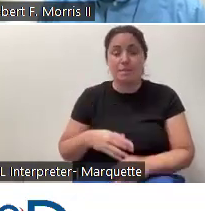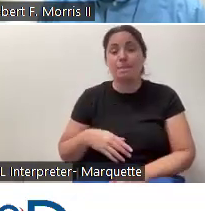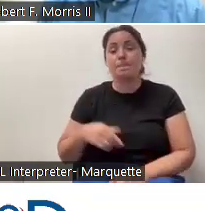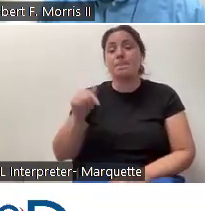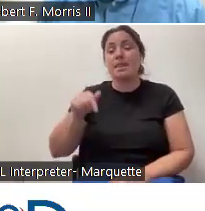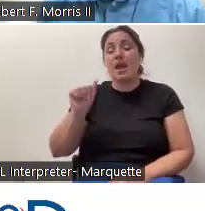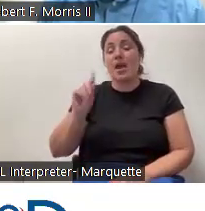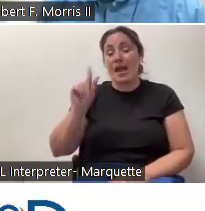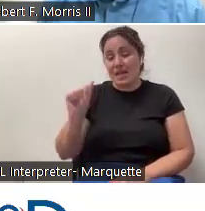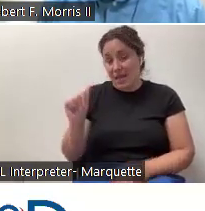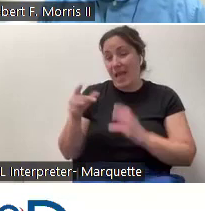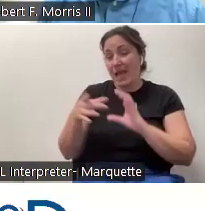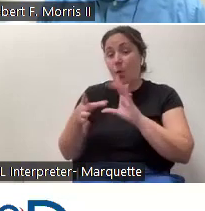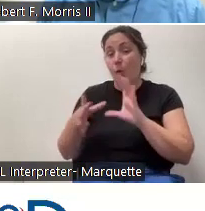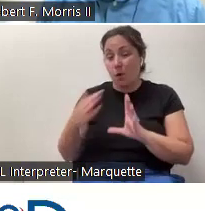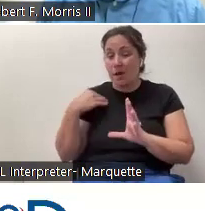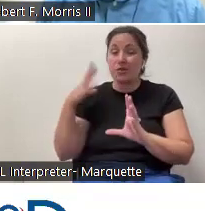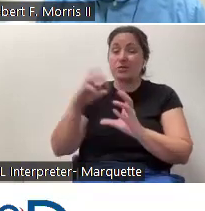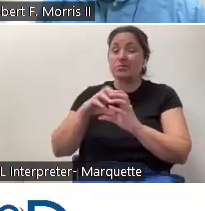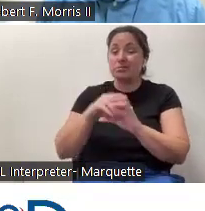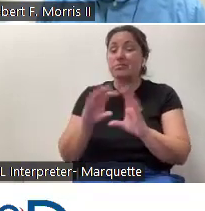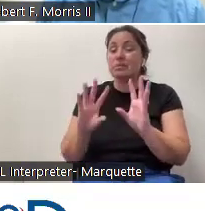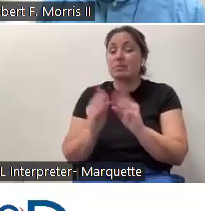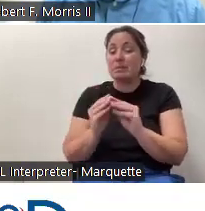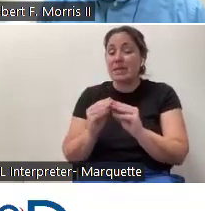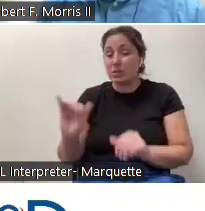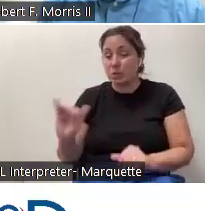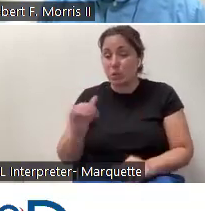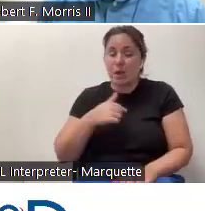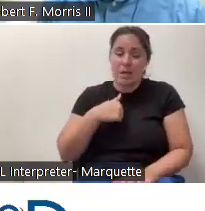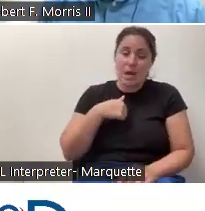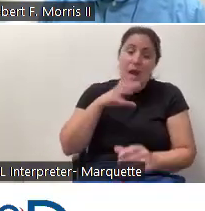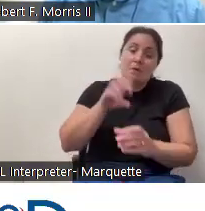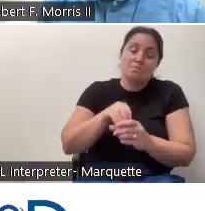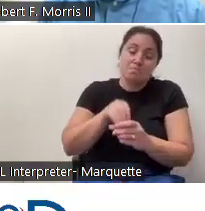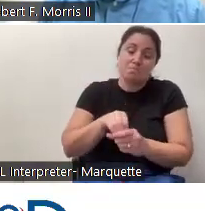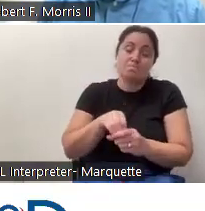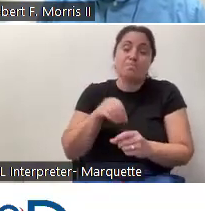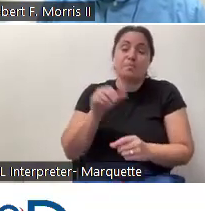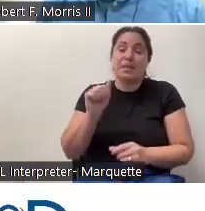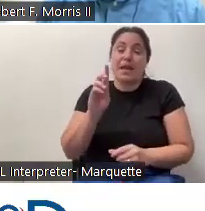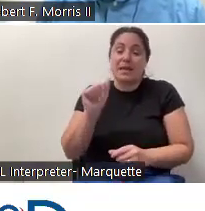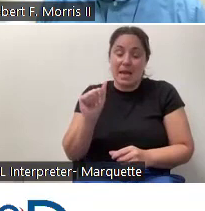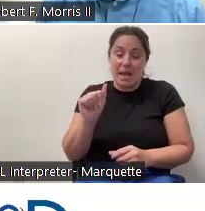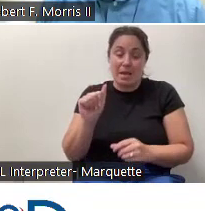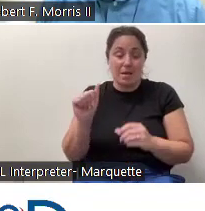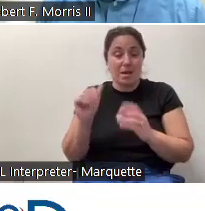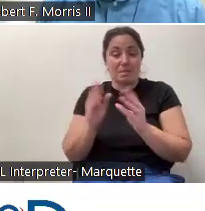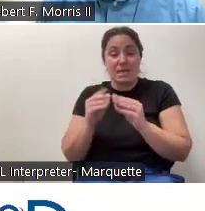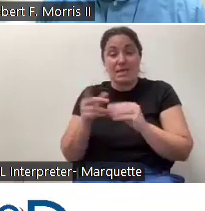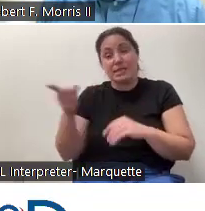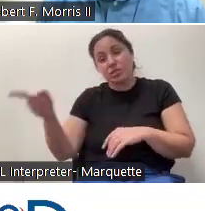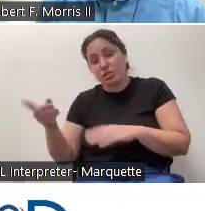ADA coordinator does attend those meetings as well. And then I also attend the ADA meetings that she runs. So